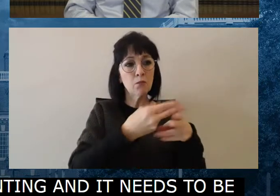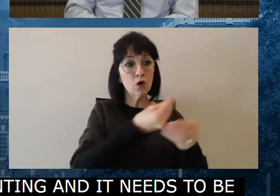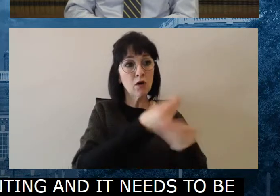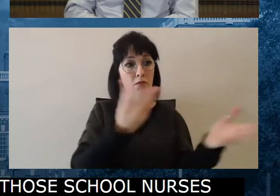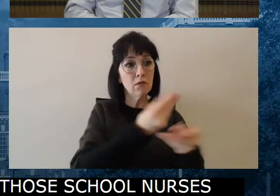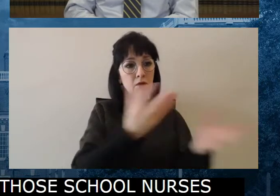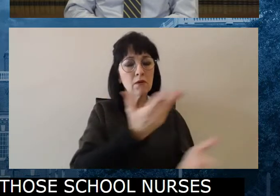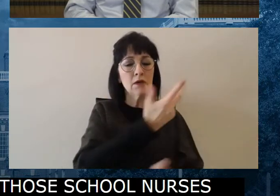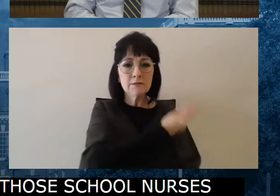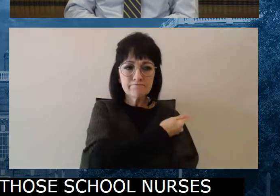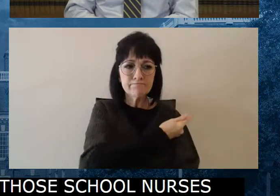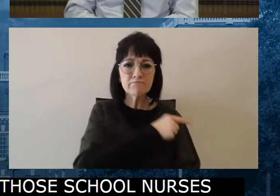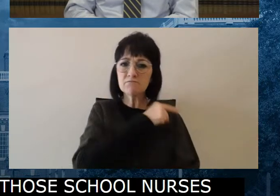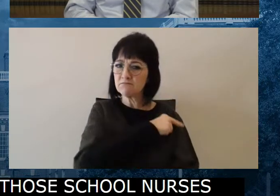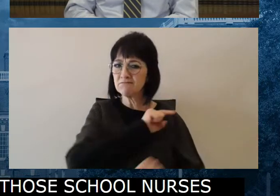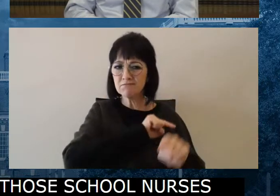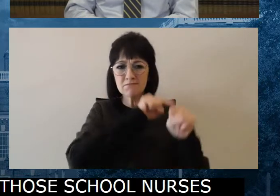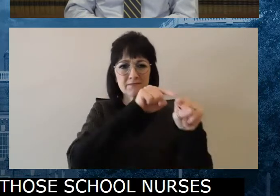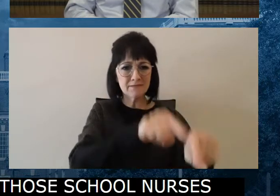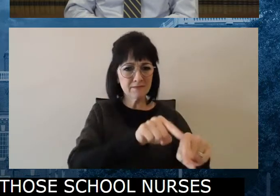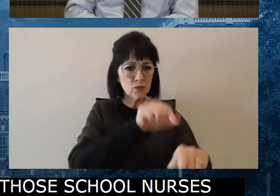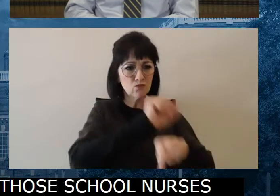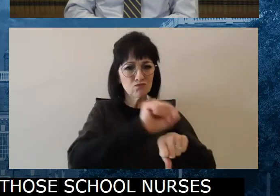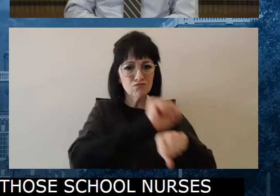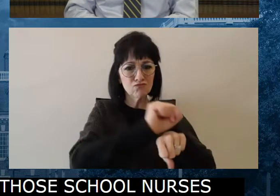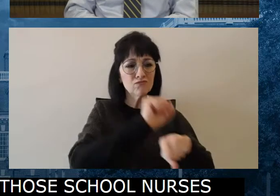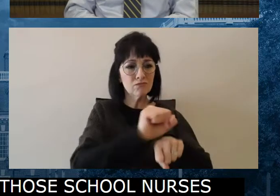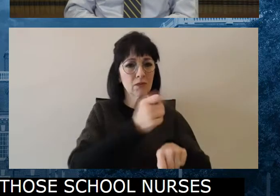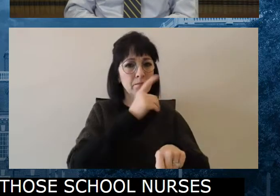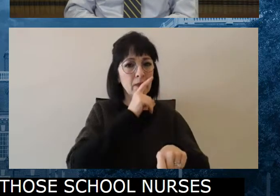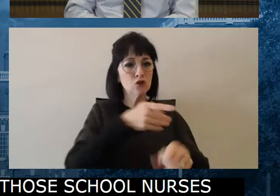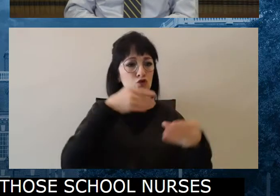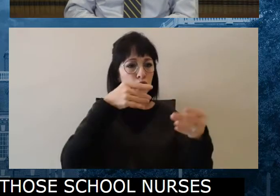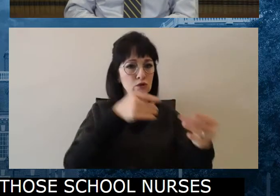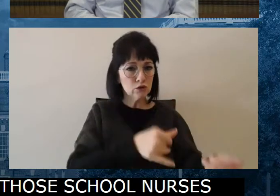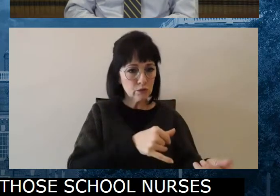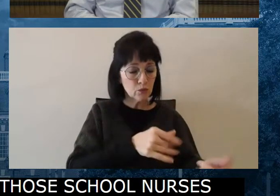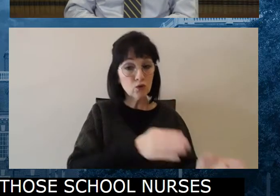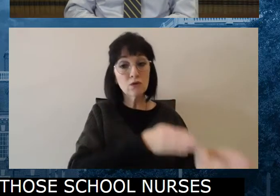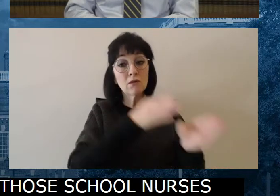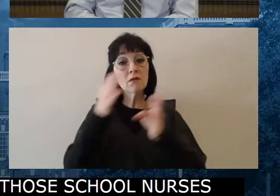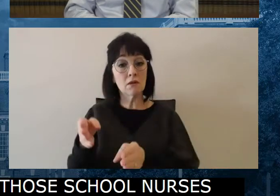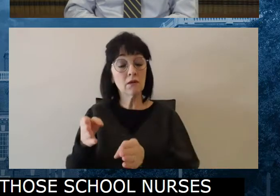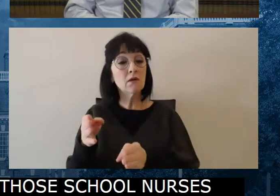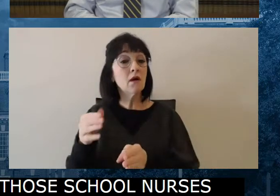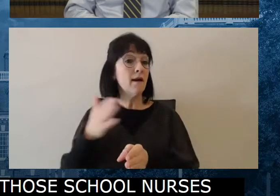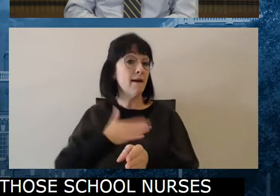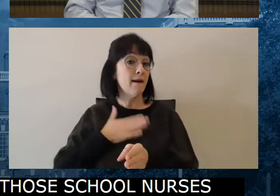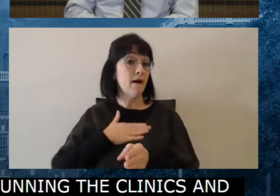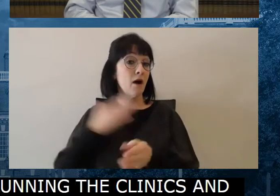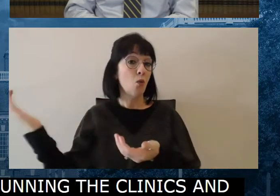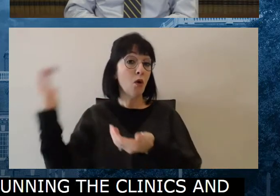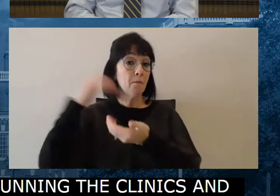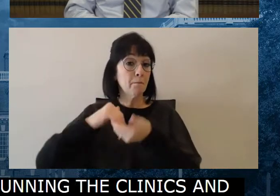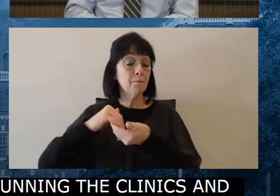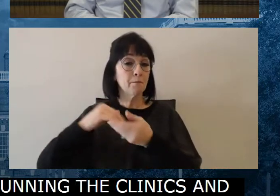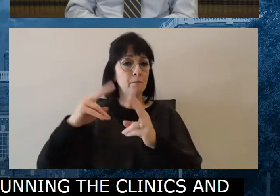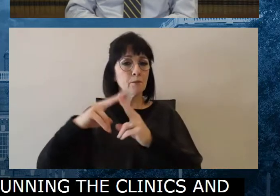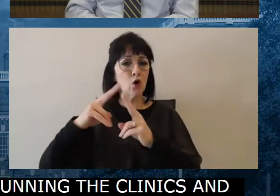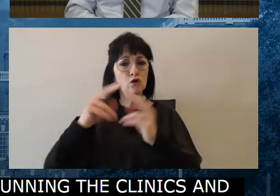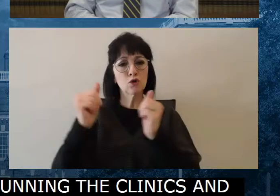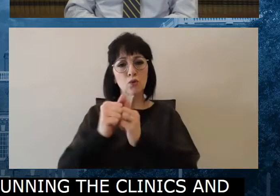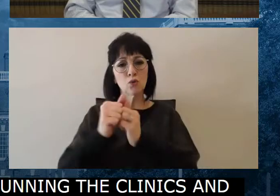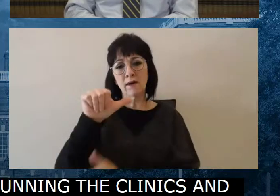goes smoothly, as well as to our partners with Albertsons Pharmacies, who've provided, in most cases, if not